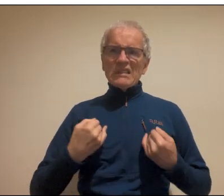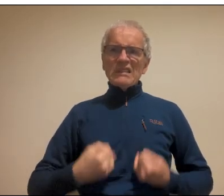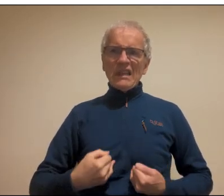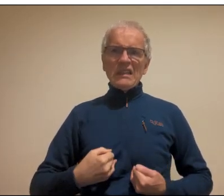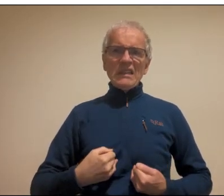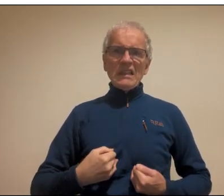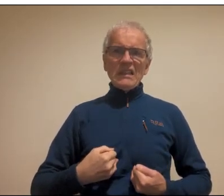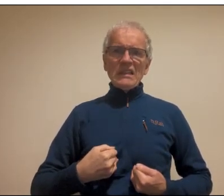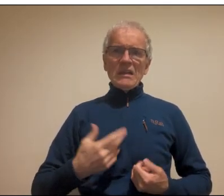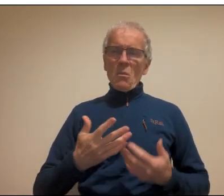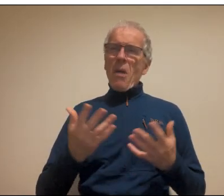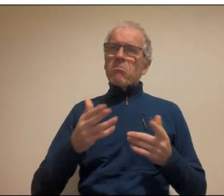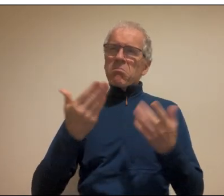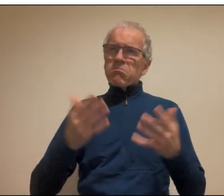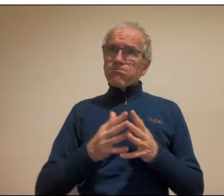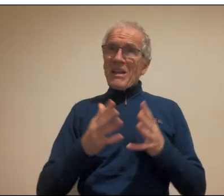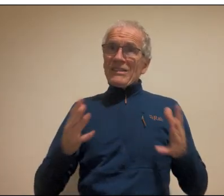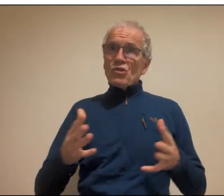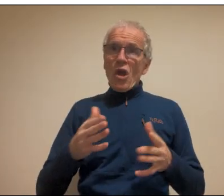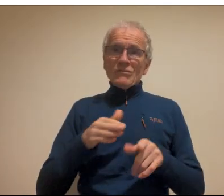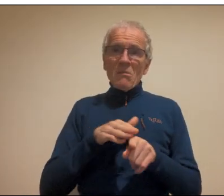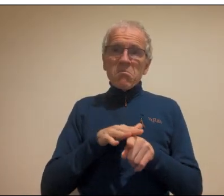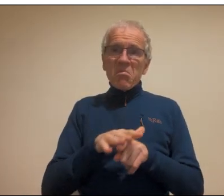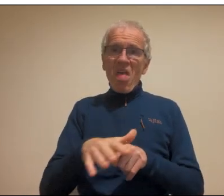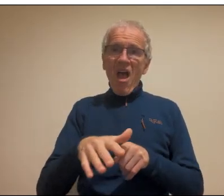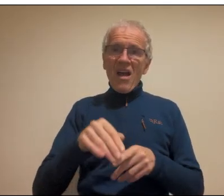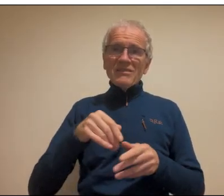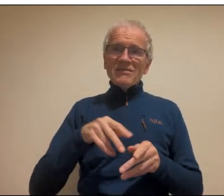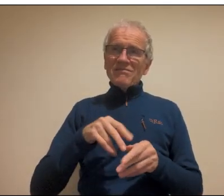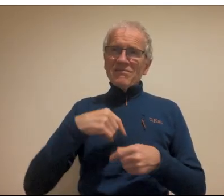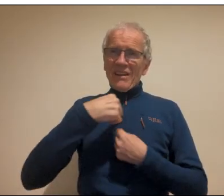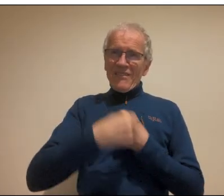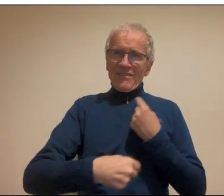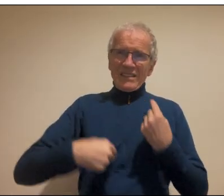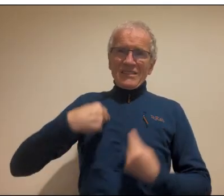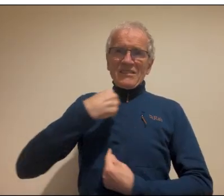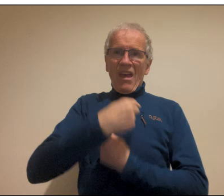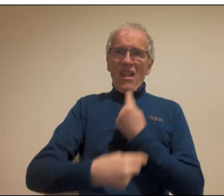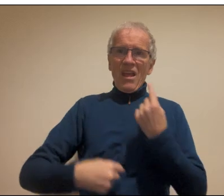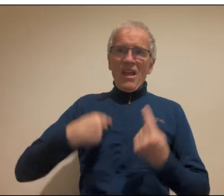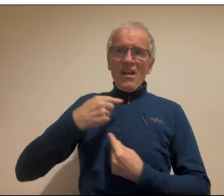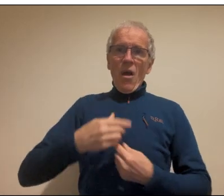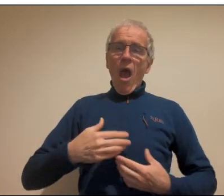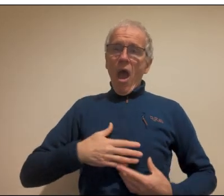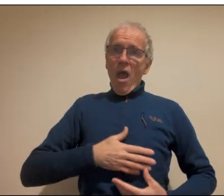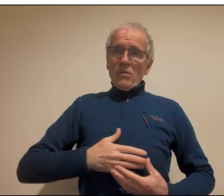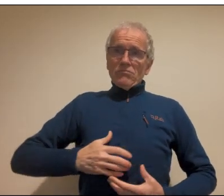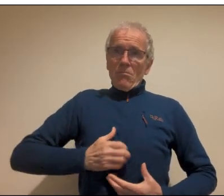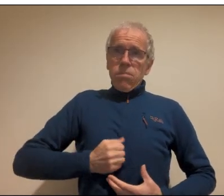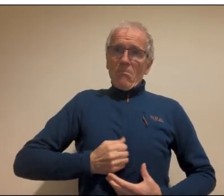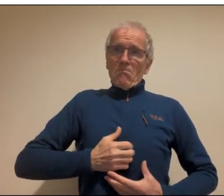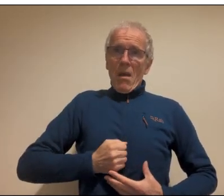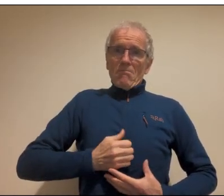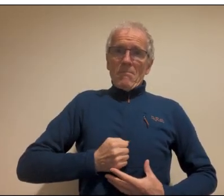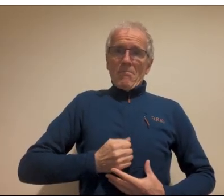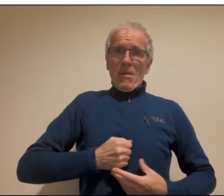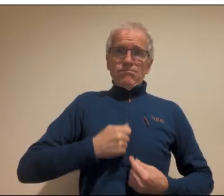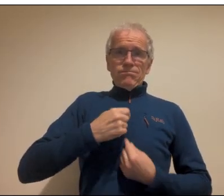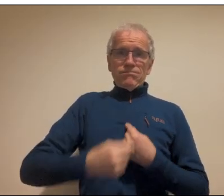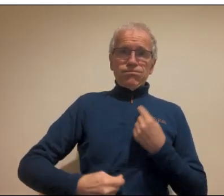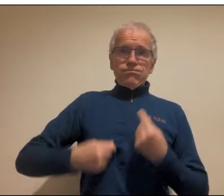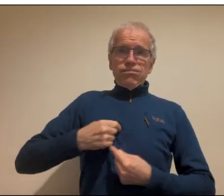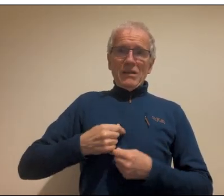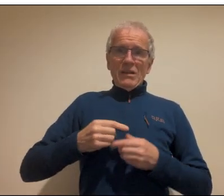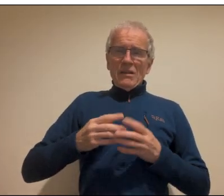coronary heart disease is a condition where the major blood vessels supplying the heart are narrowed, reducing